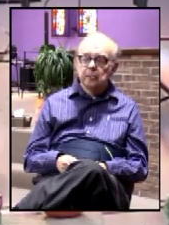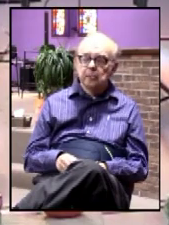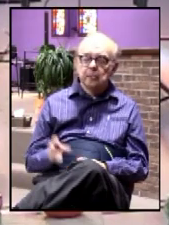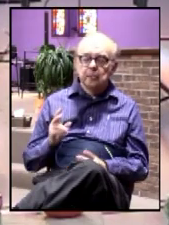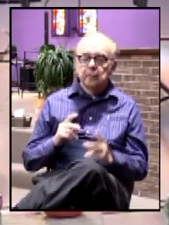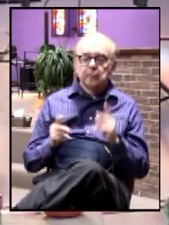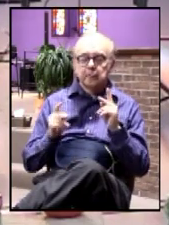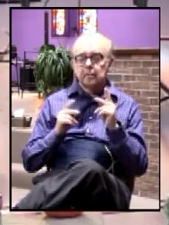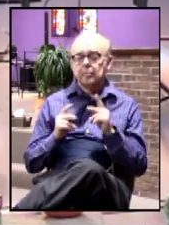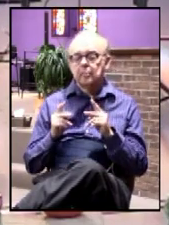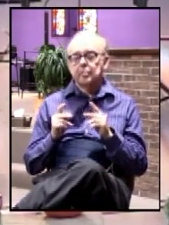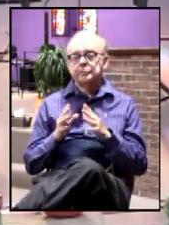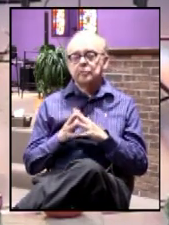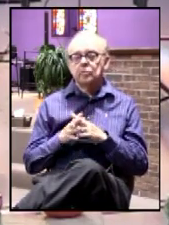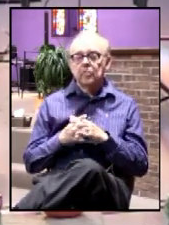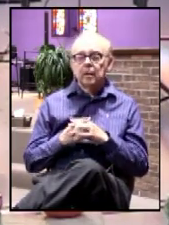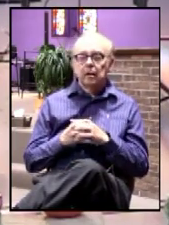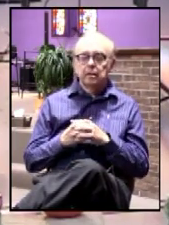And people,